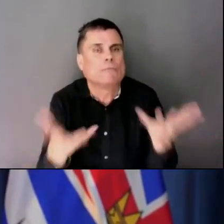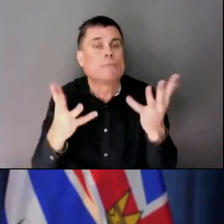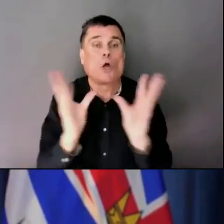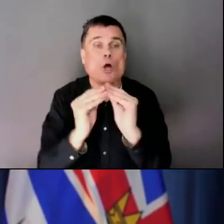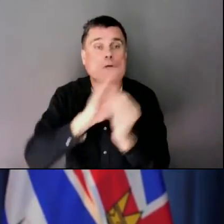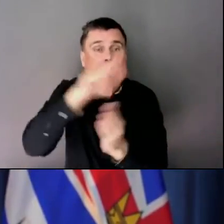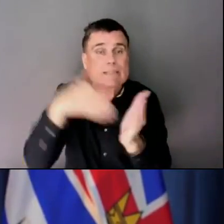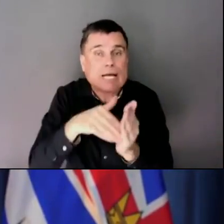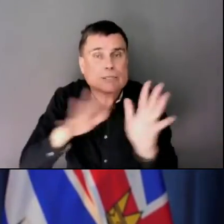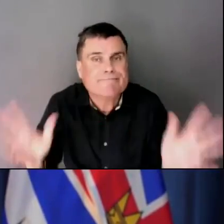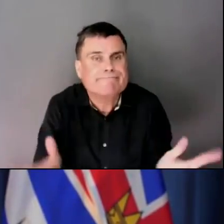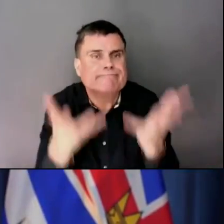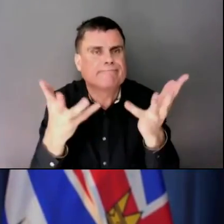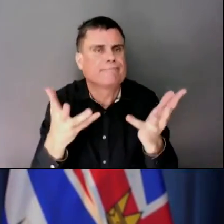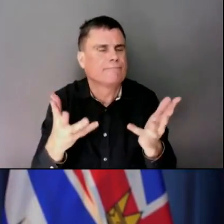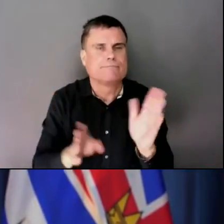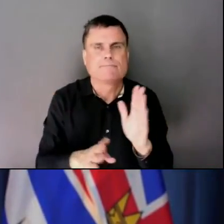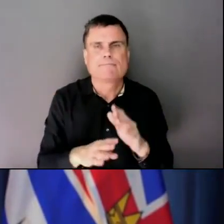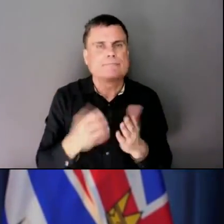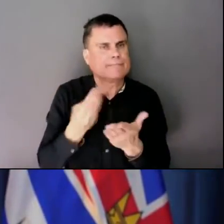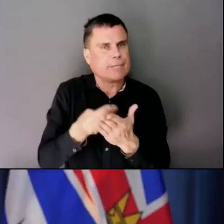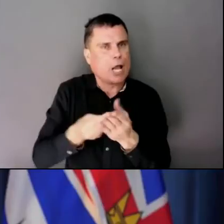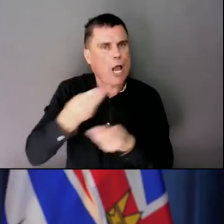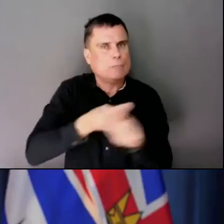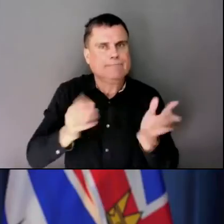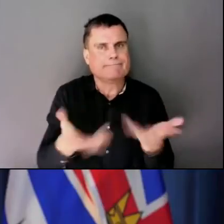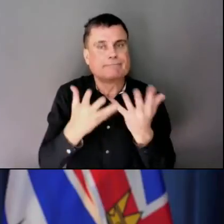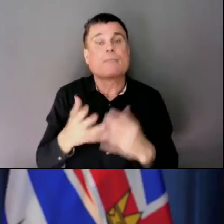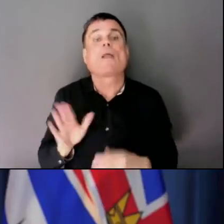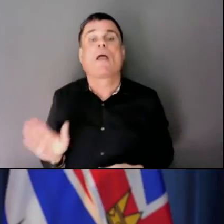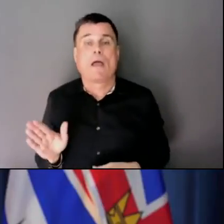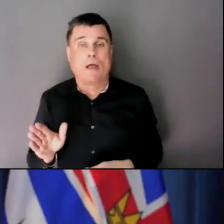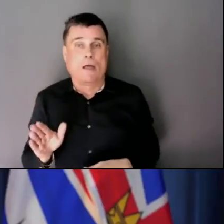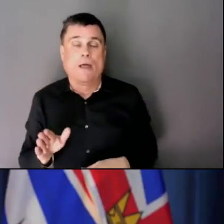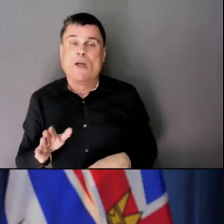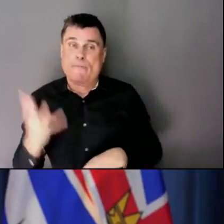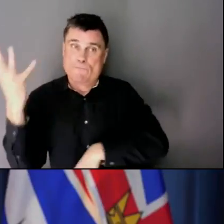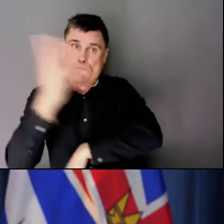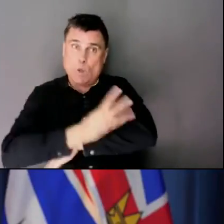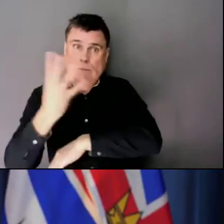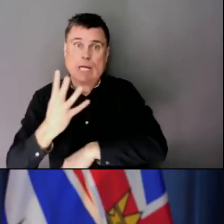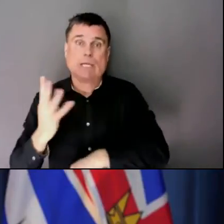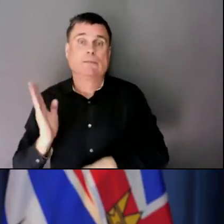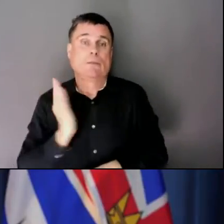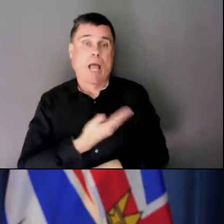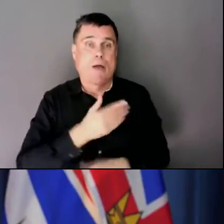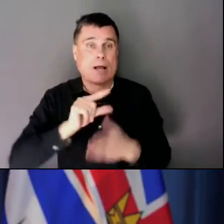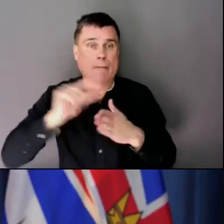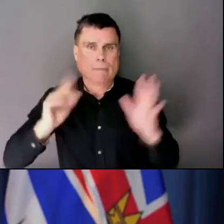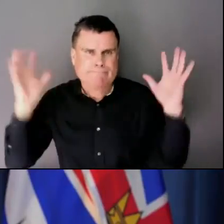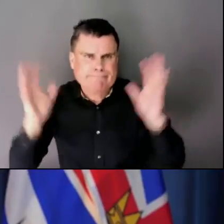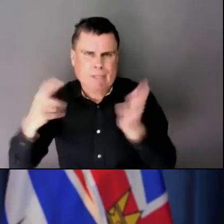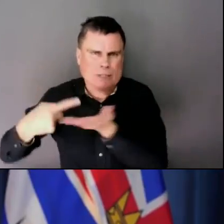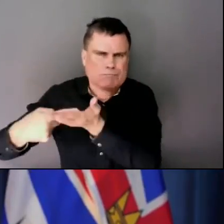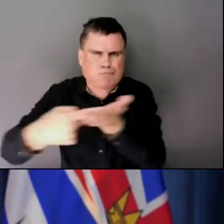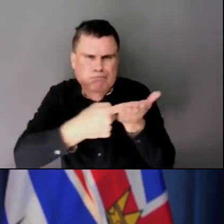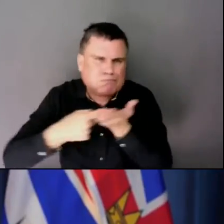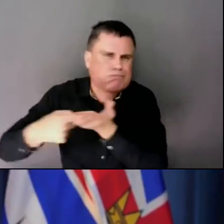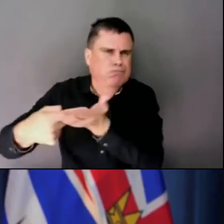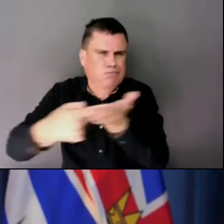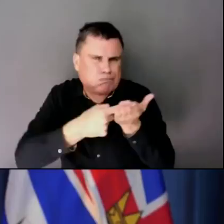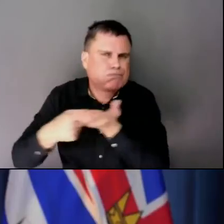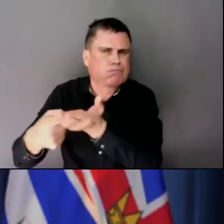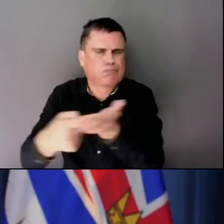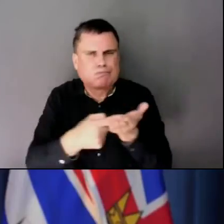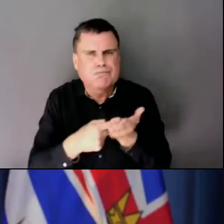working week last week, 4 full days of cabinet discussion on a range of issues. I've also been engaging with the tourism